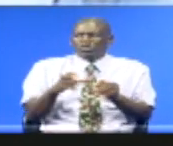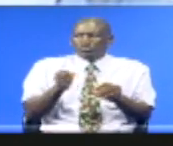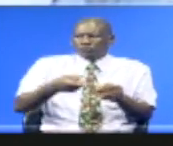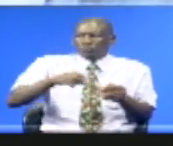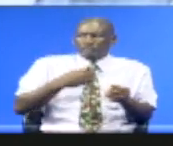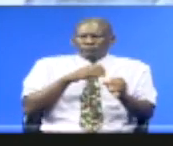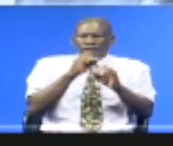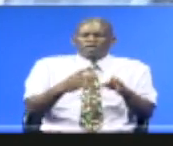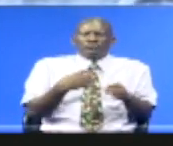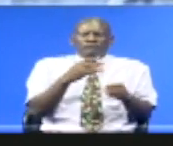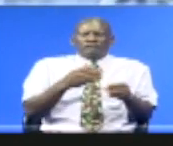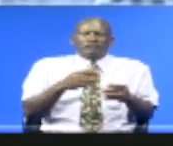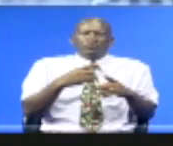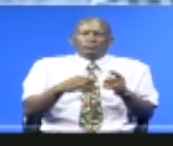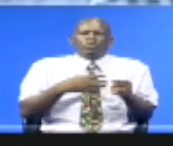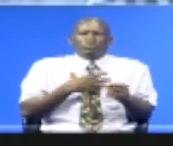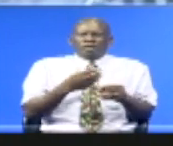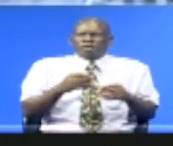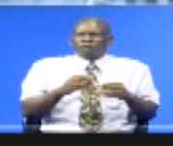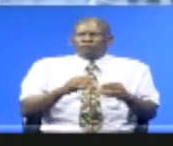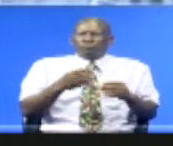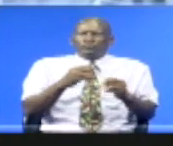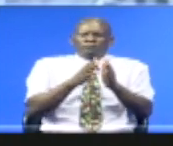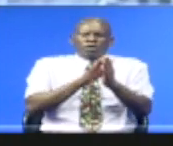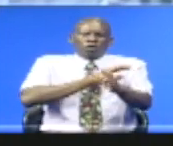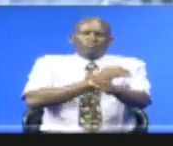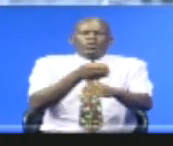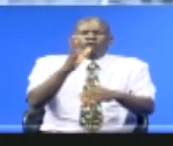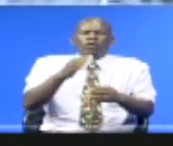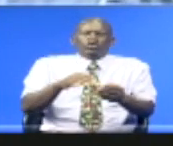hivyo sisi hatuna la kusema ila kumtakia Mwenyezi Mungu amweke mahali pema peponi.